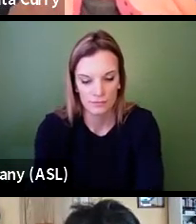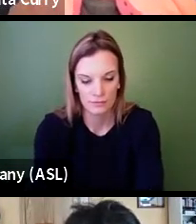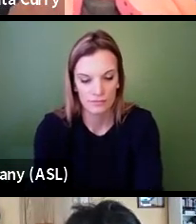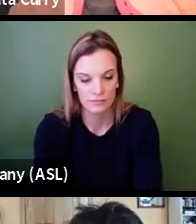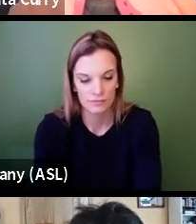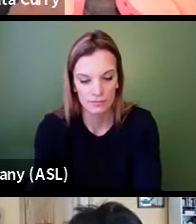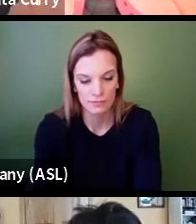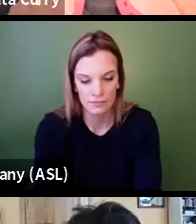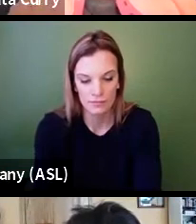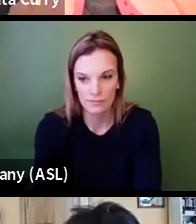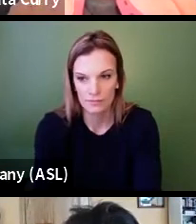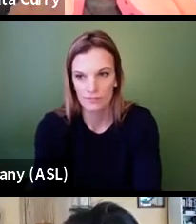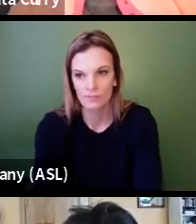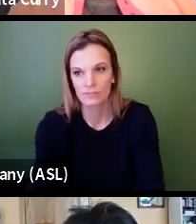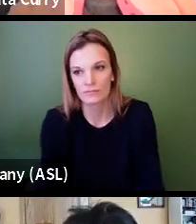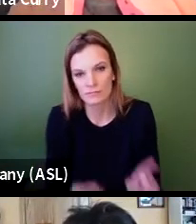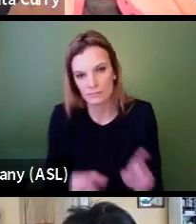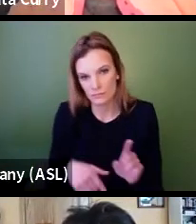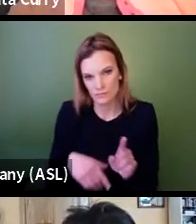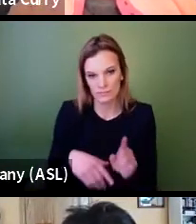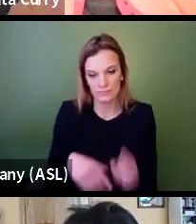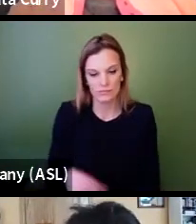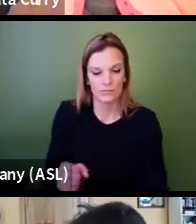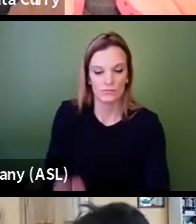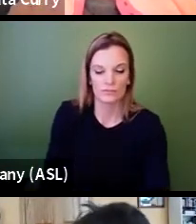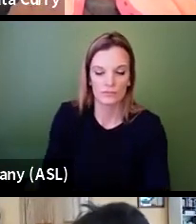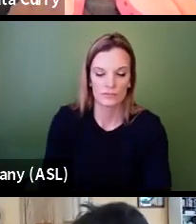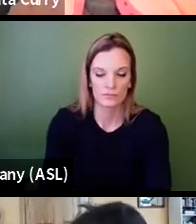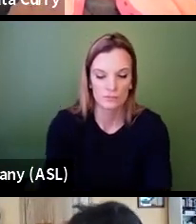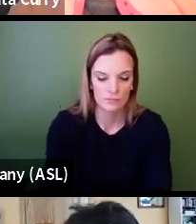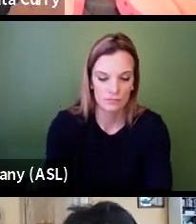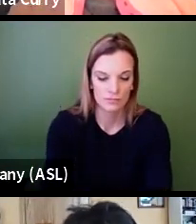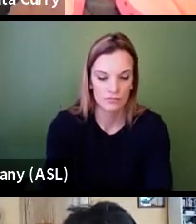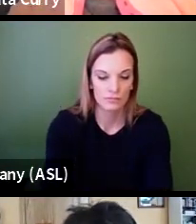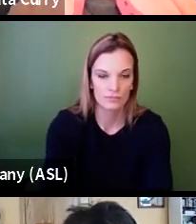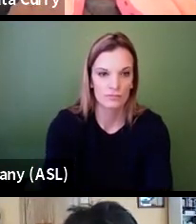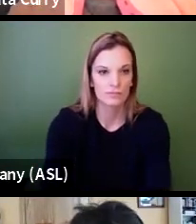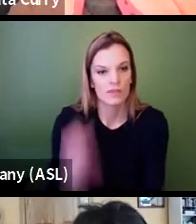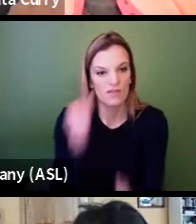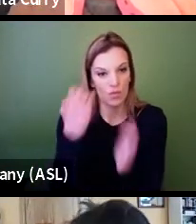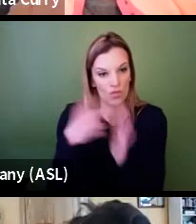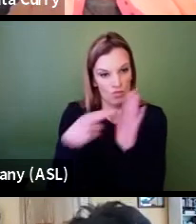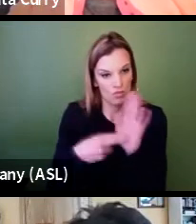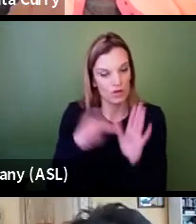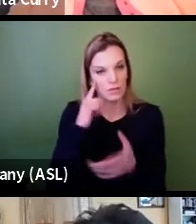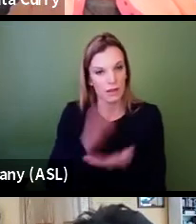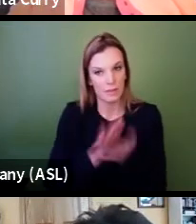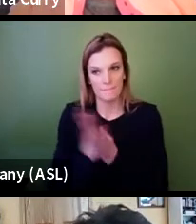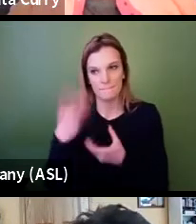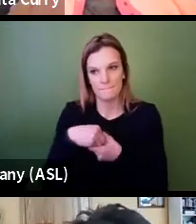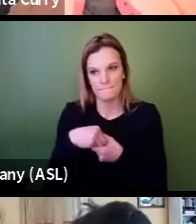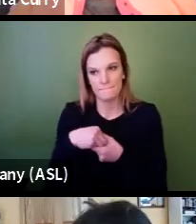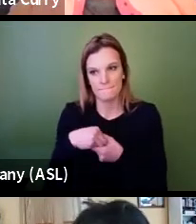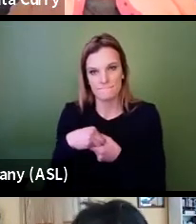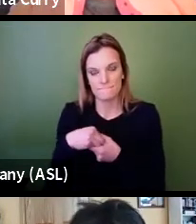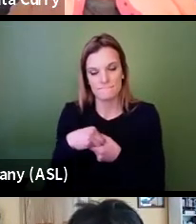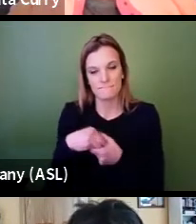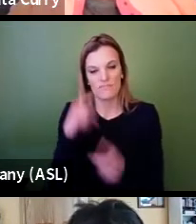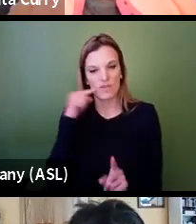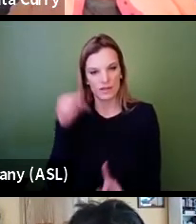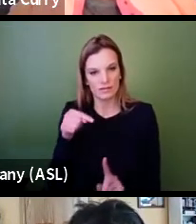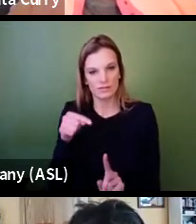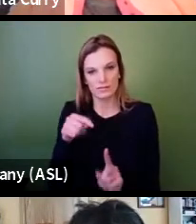to register to be a participant, then they will send you the information so you can listen in on this webinar.